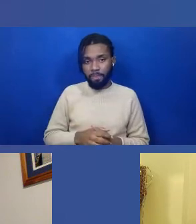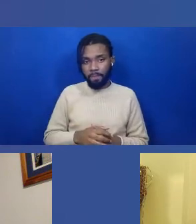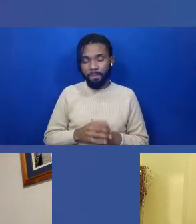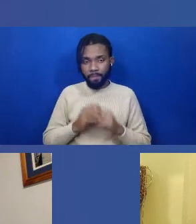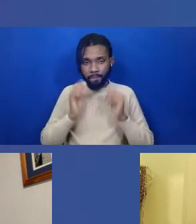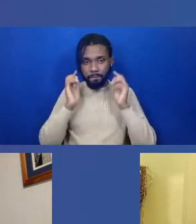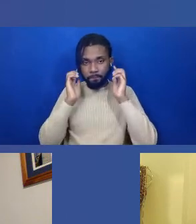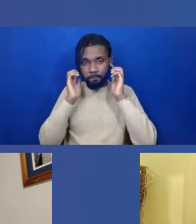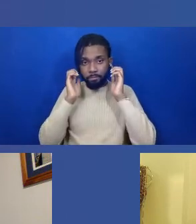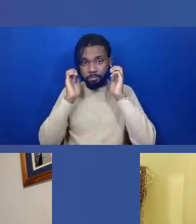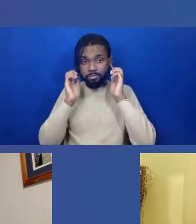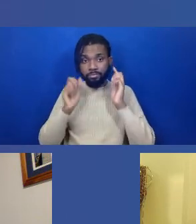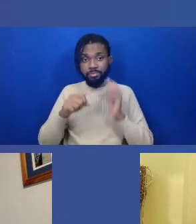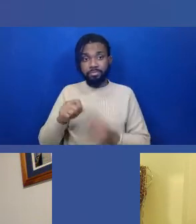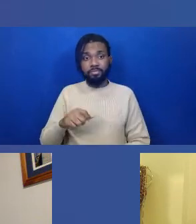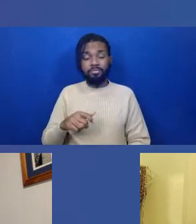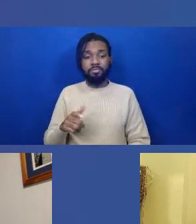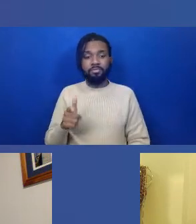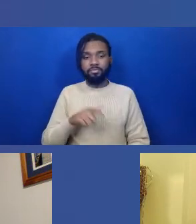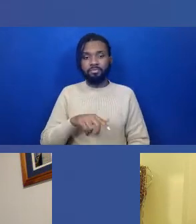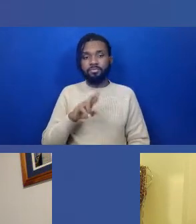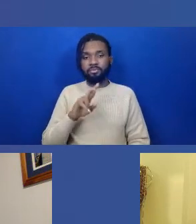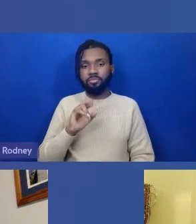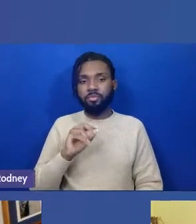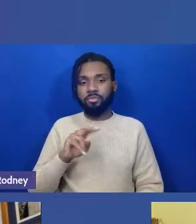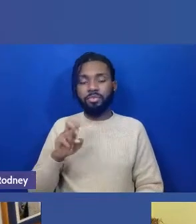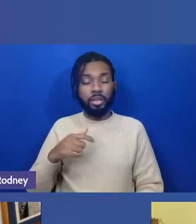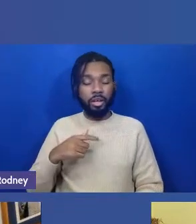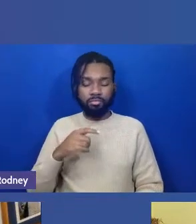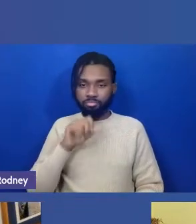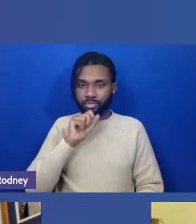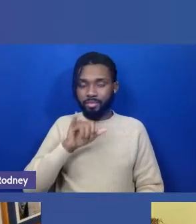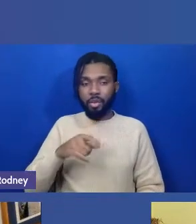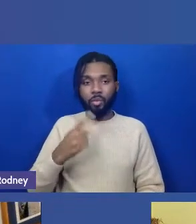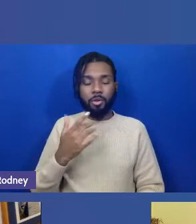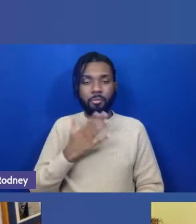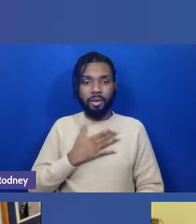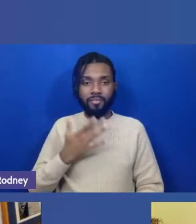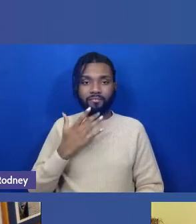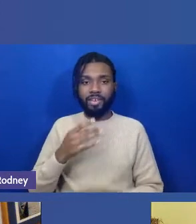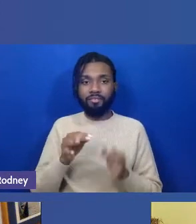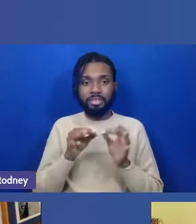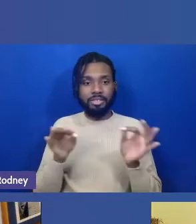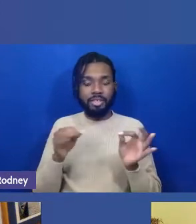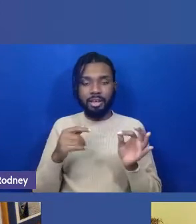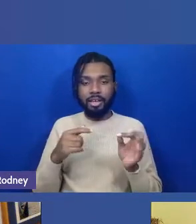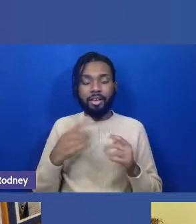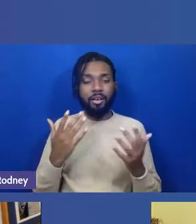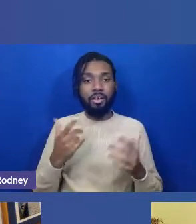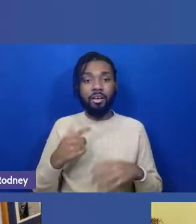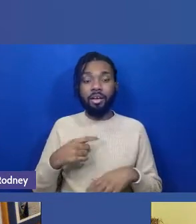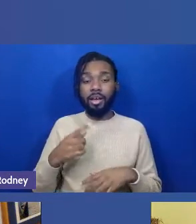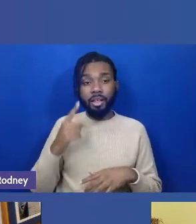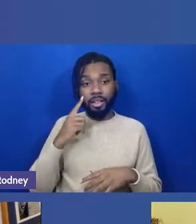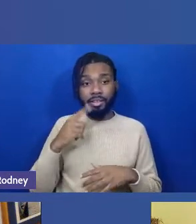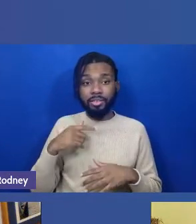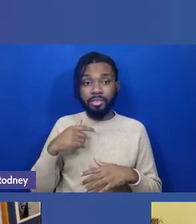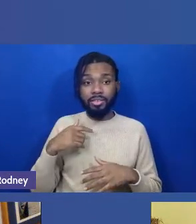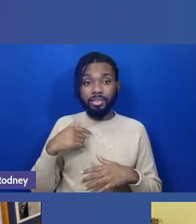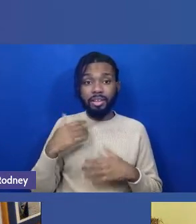Yeah. No, I love it. I think one of my favorite sayings that I've definitely adopted is that the next best answer to yes is